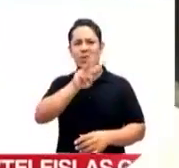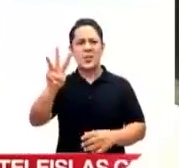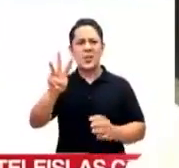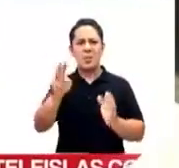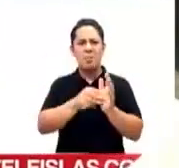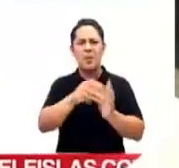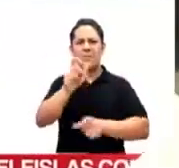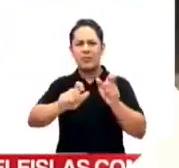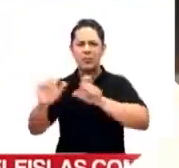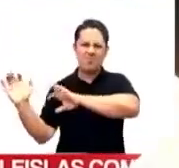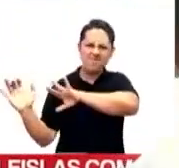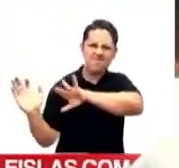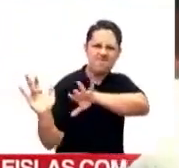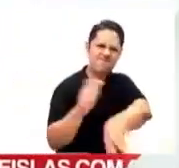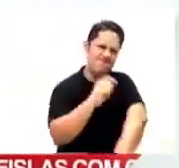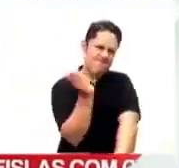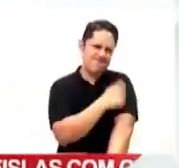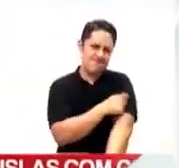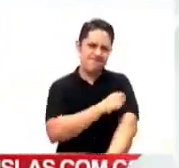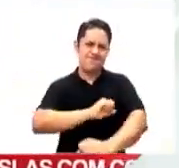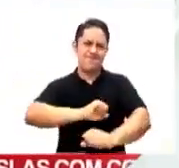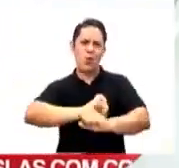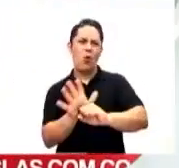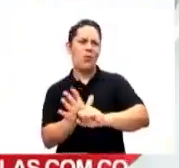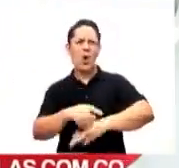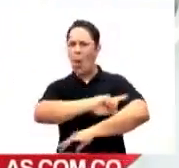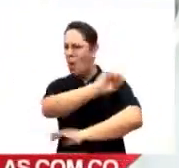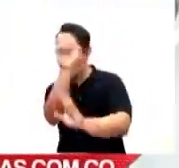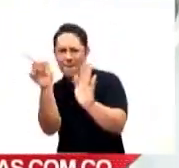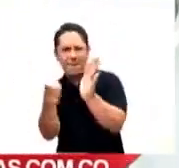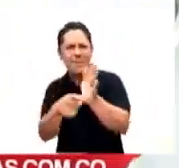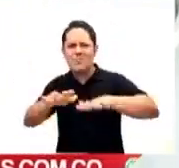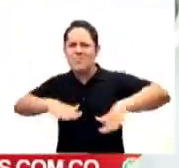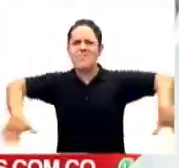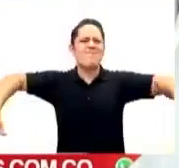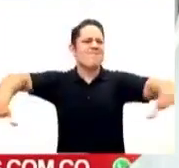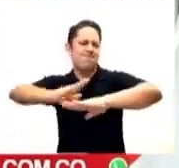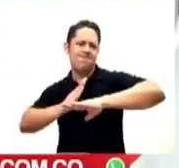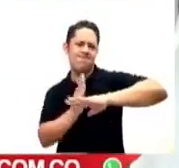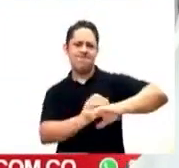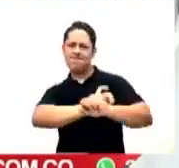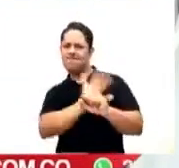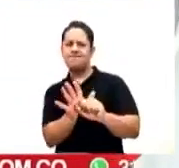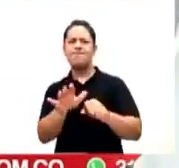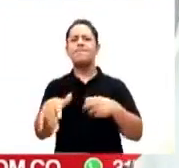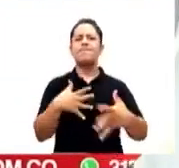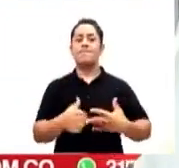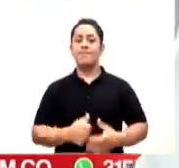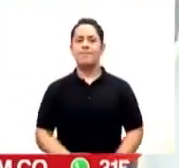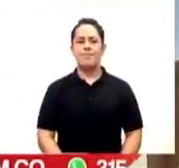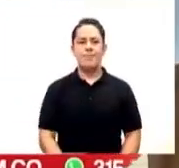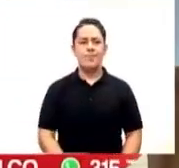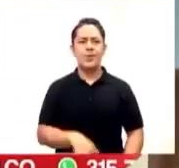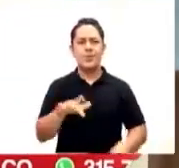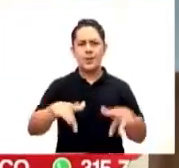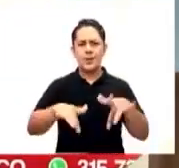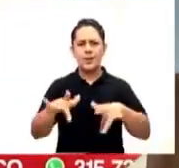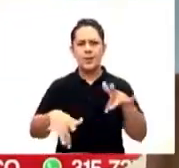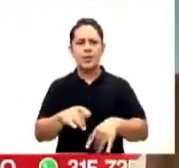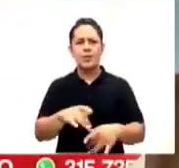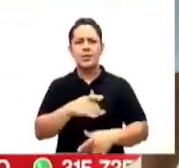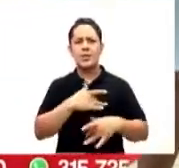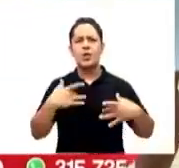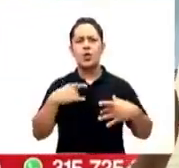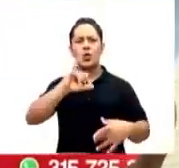islands. The authorities hope that with this second session they can reach 33,000 people immunized so that herd